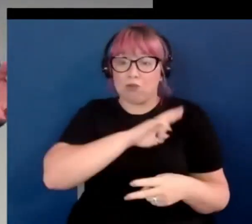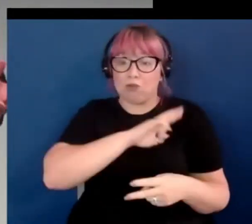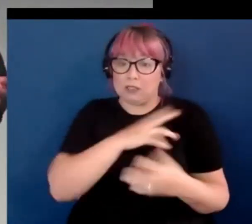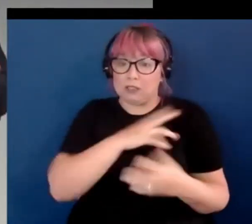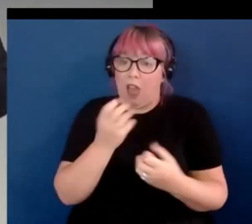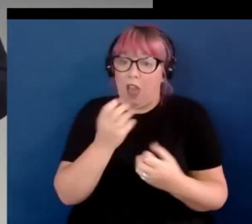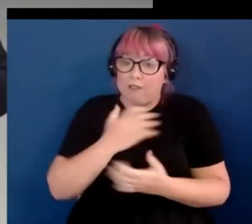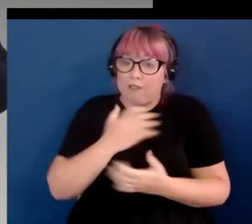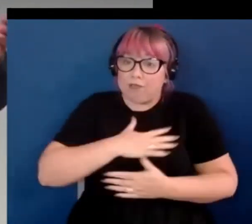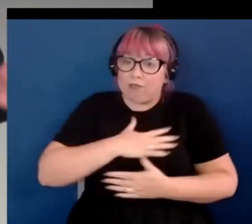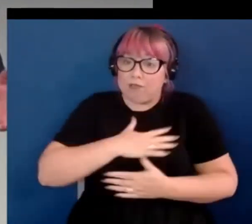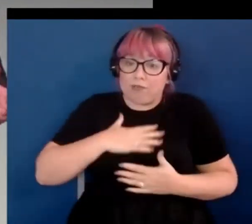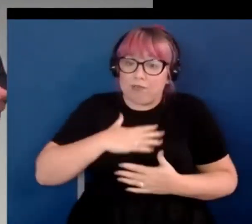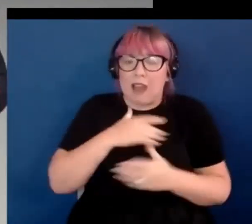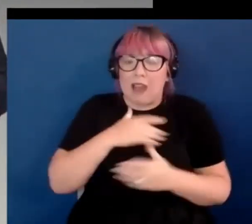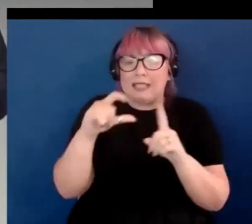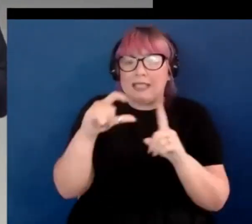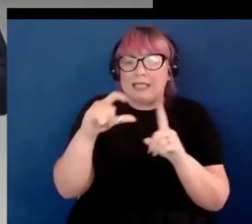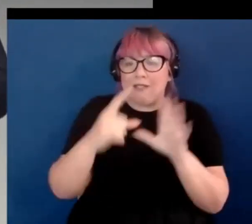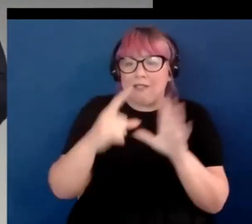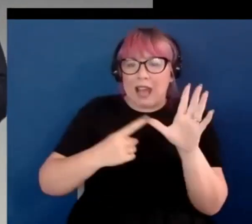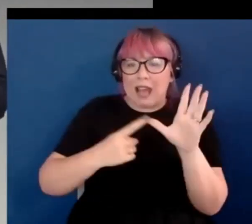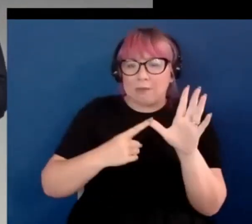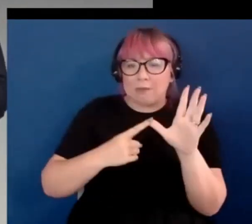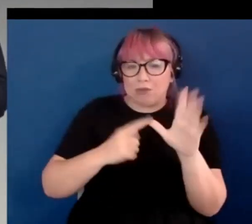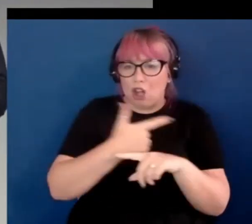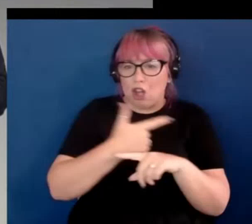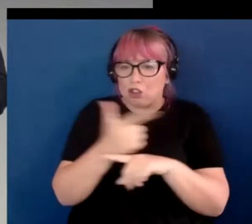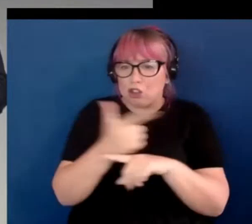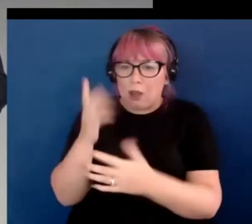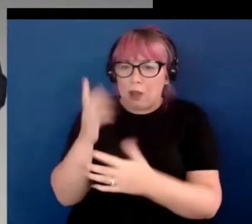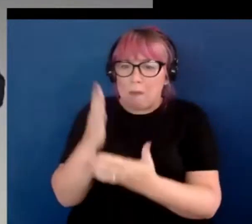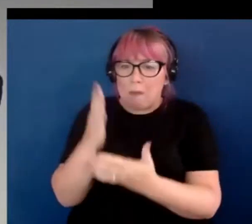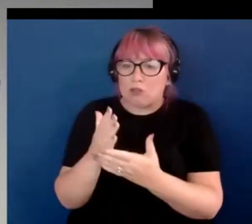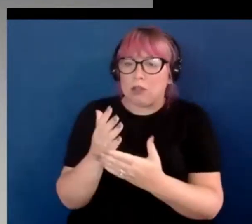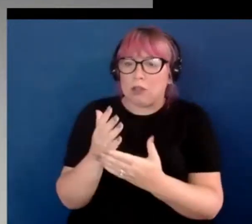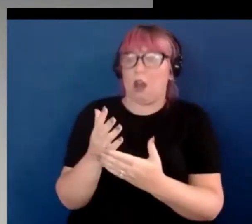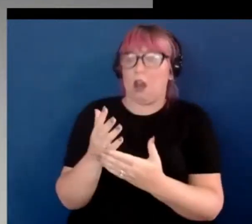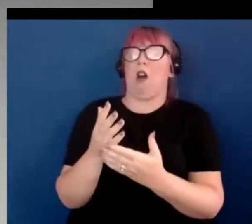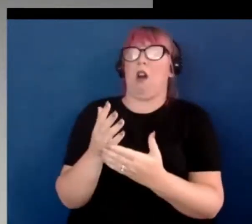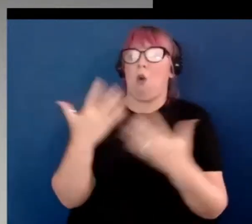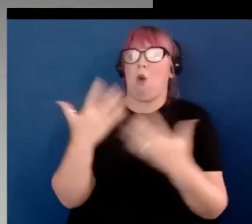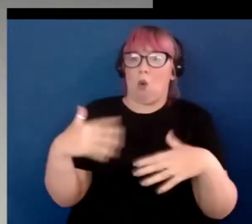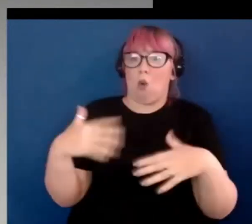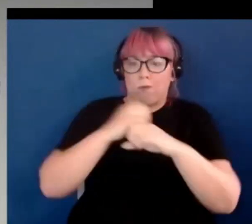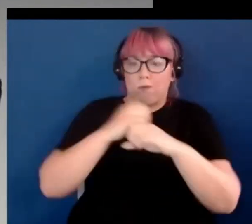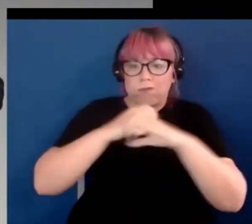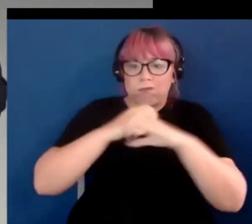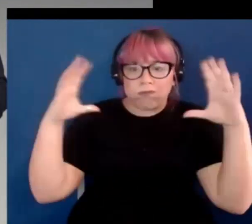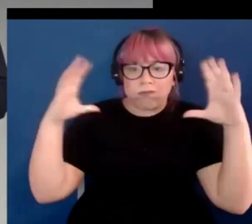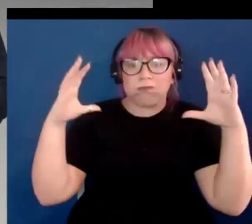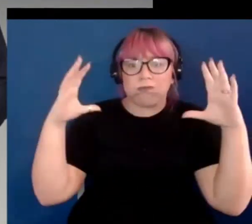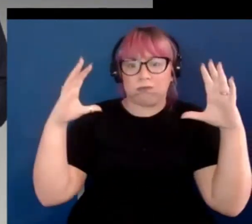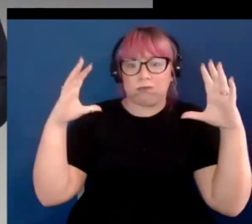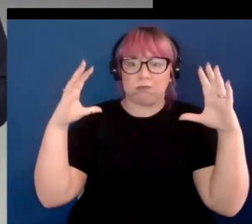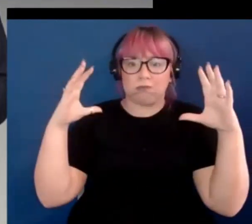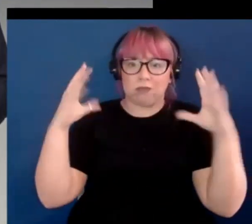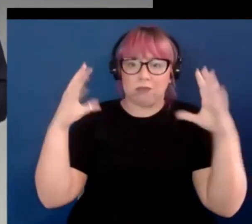the climate and the ecological crisis, coronavirus, and the way our economy and society is